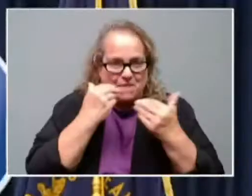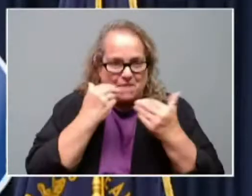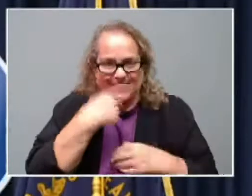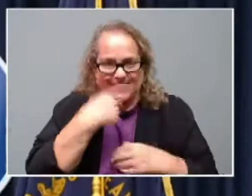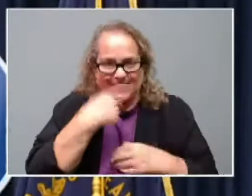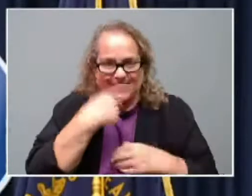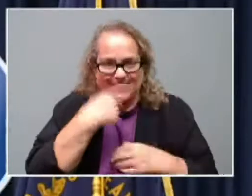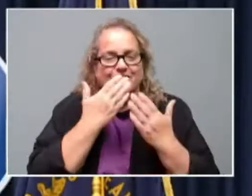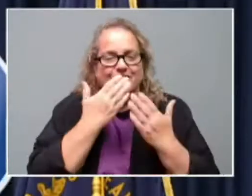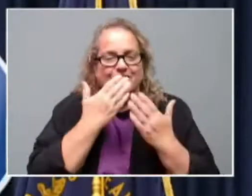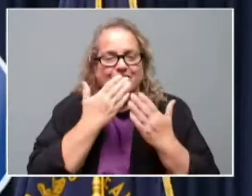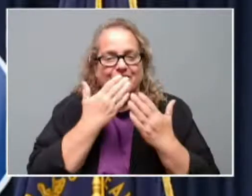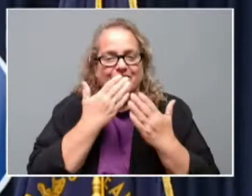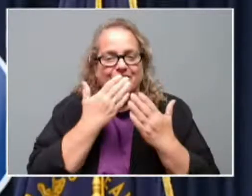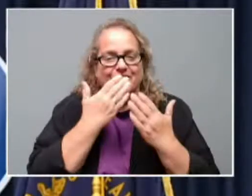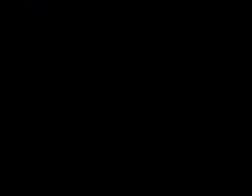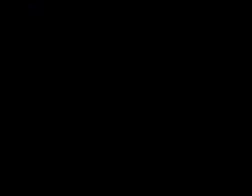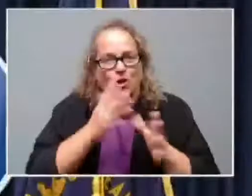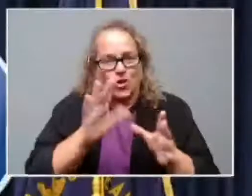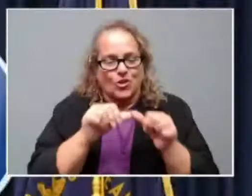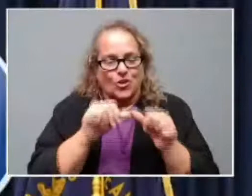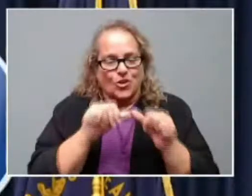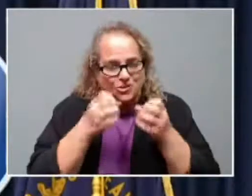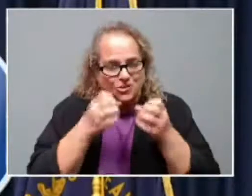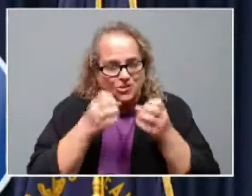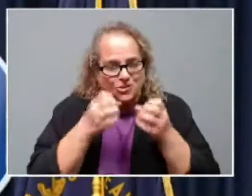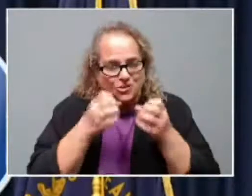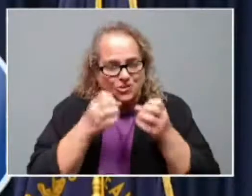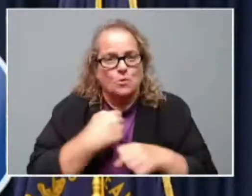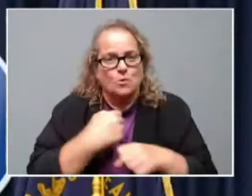for all your continued efforts to make sure